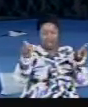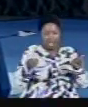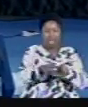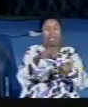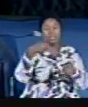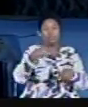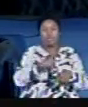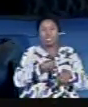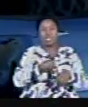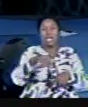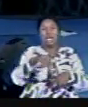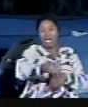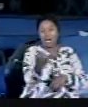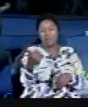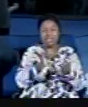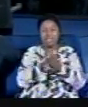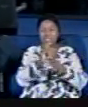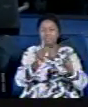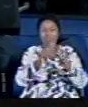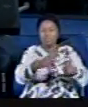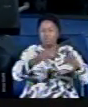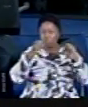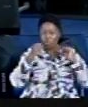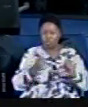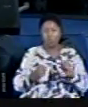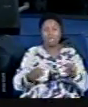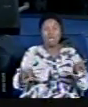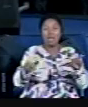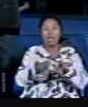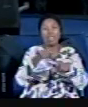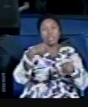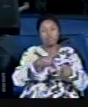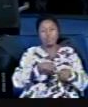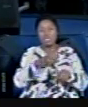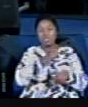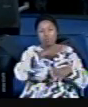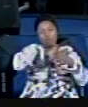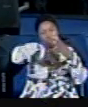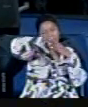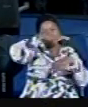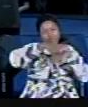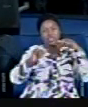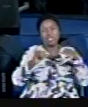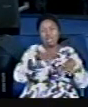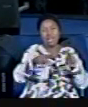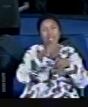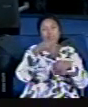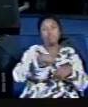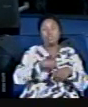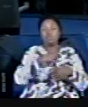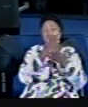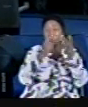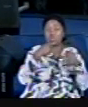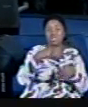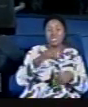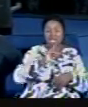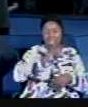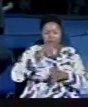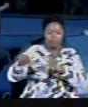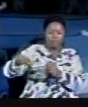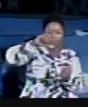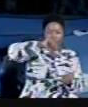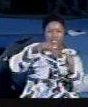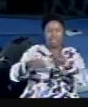in comforting like me. Somebody says, I'm baptized in the Holy Ghost.